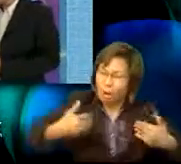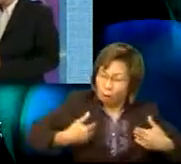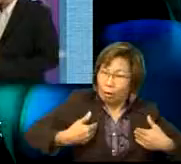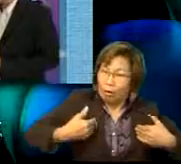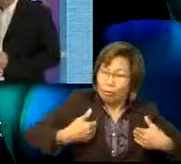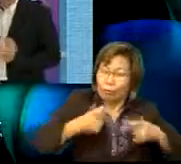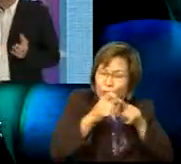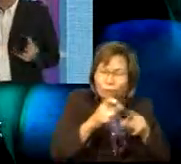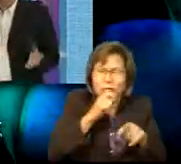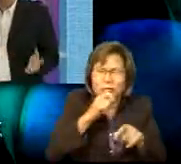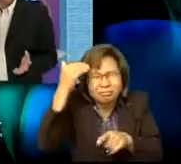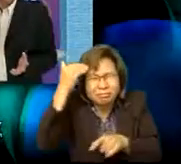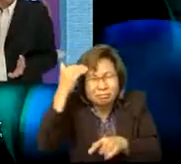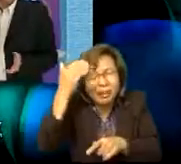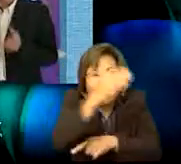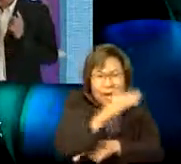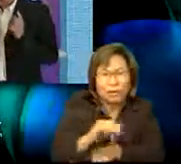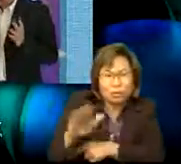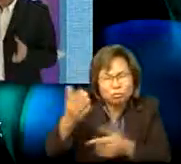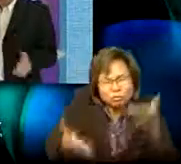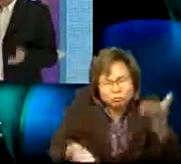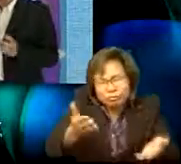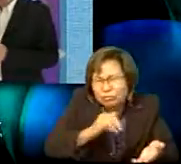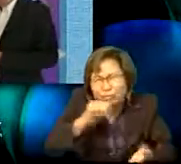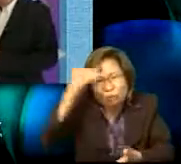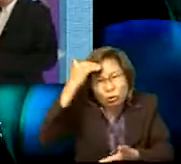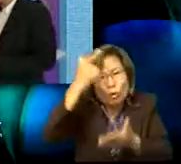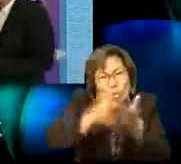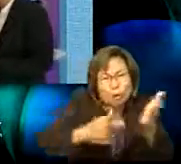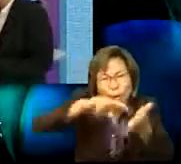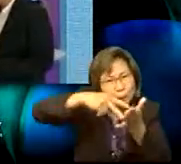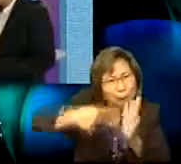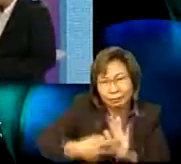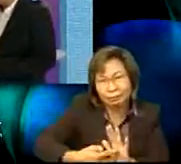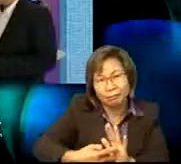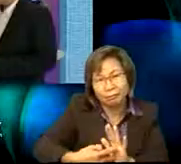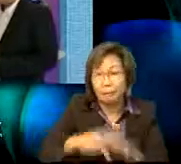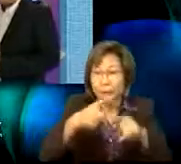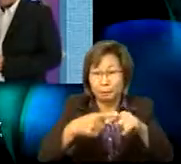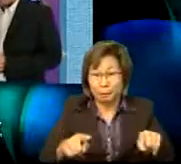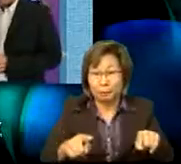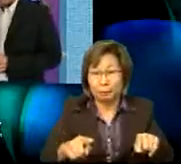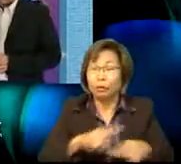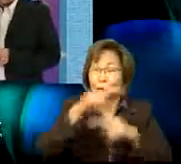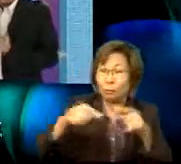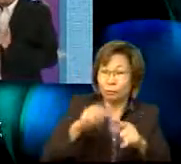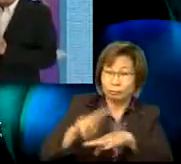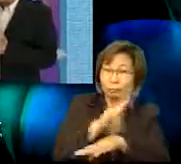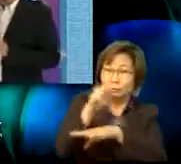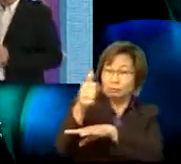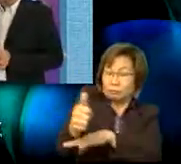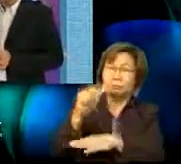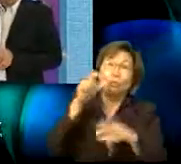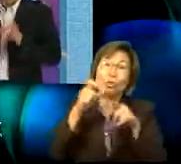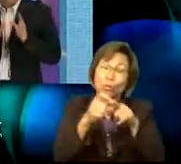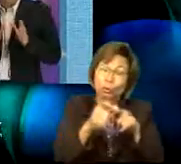there are words which you are not familiar with and you might not know what they mean. But when you use